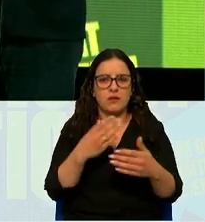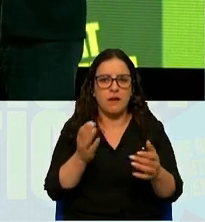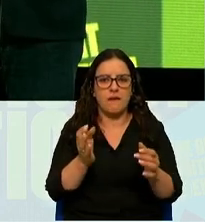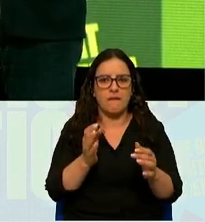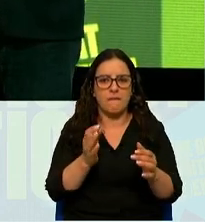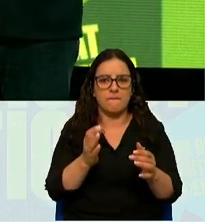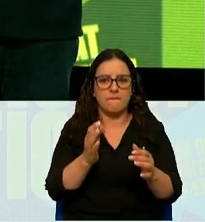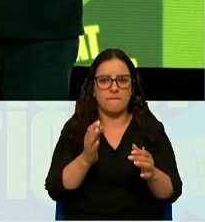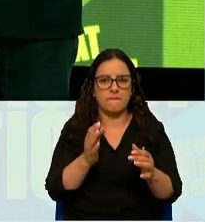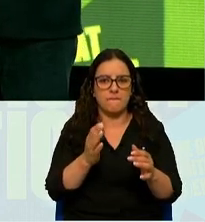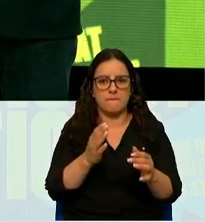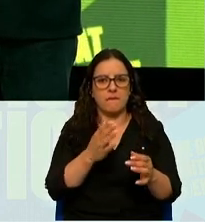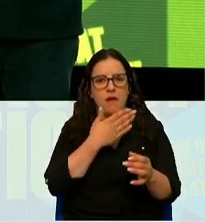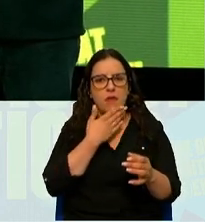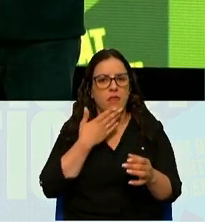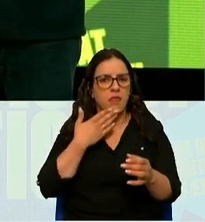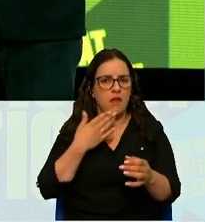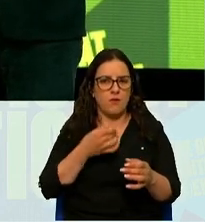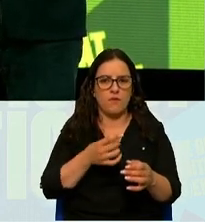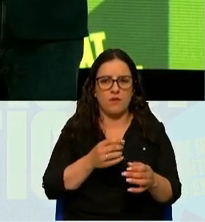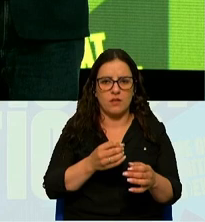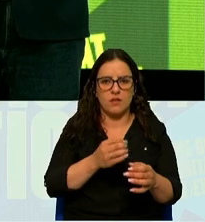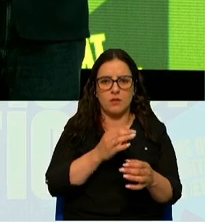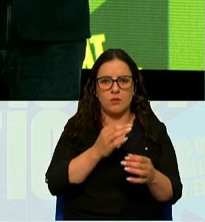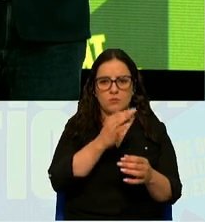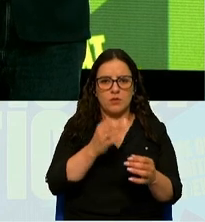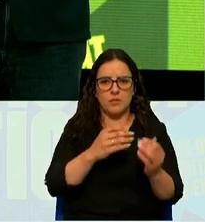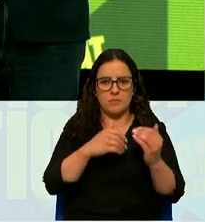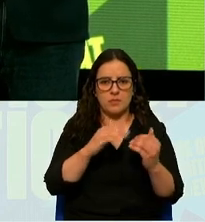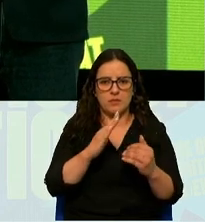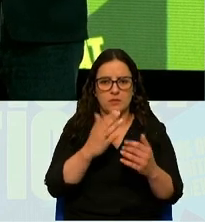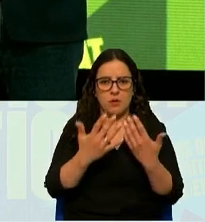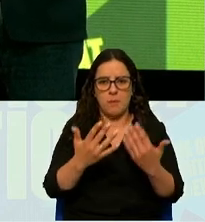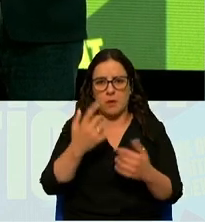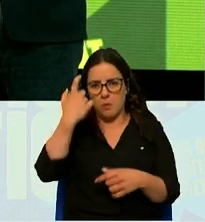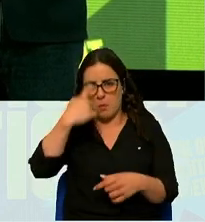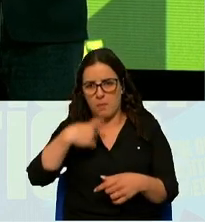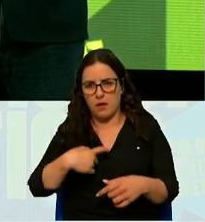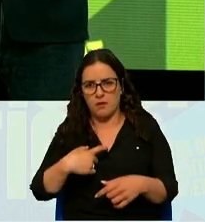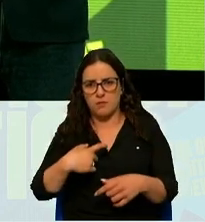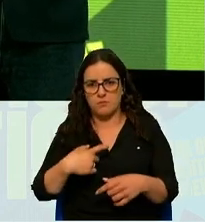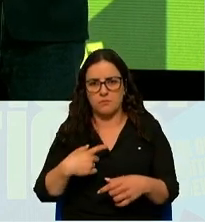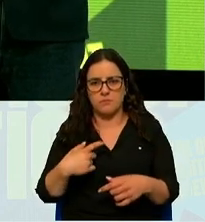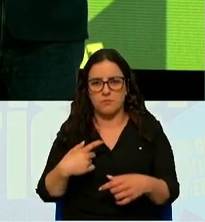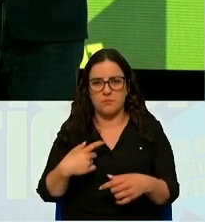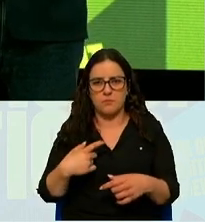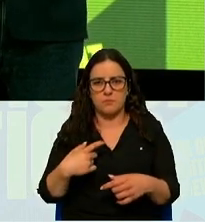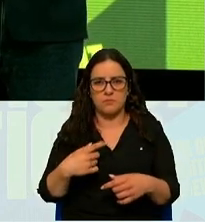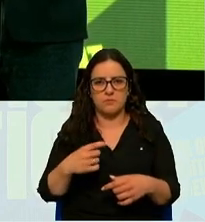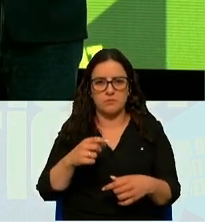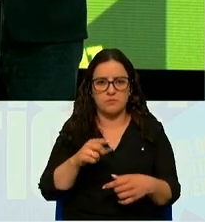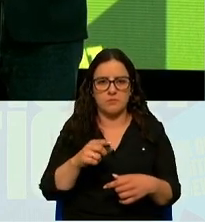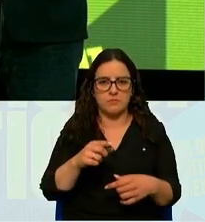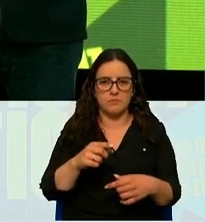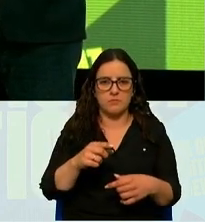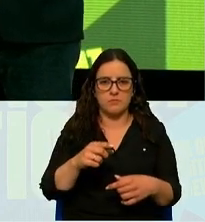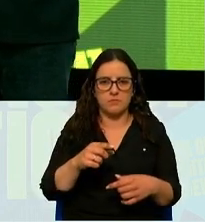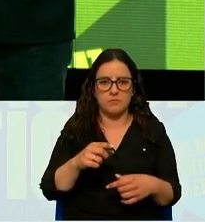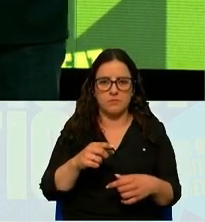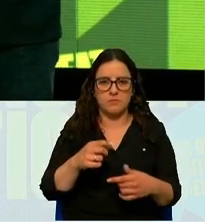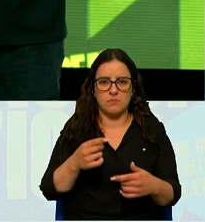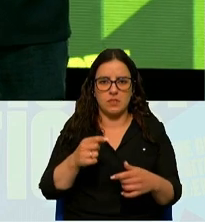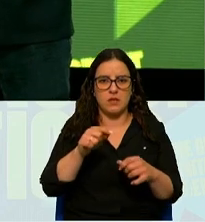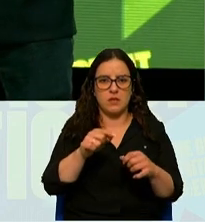the 90% percentile on compared with humans on those tests without one